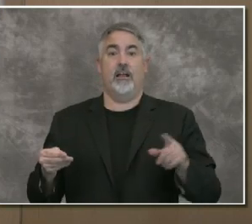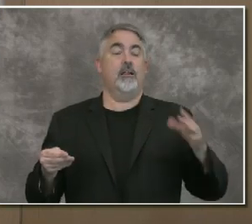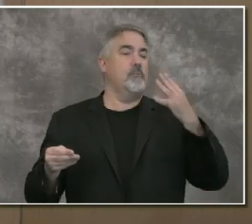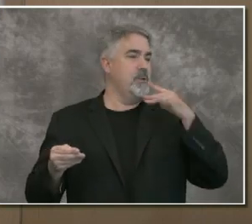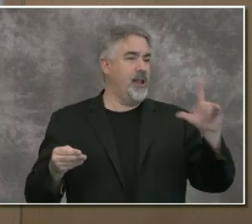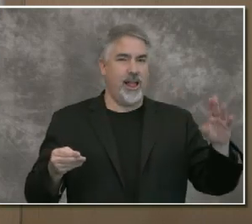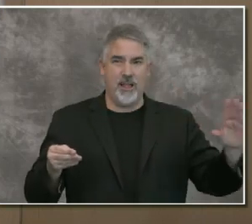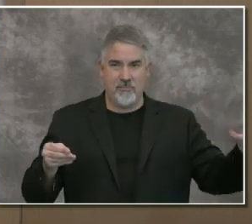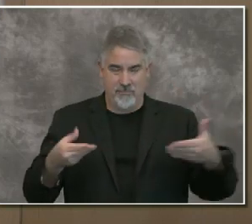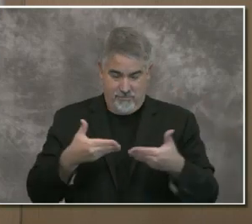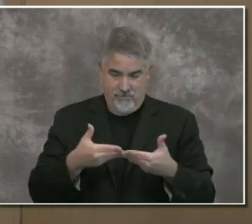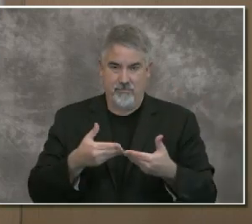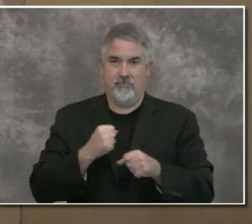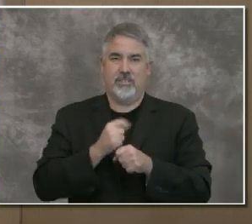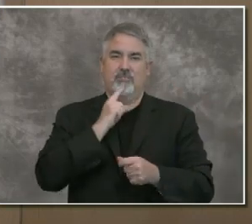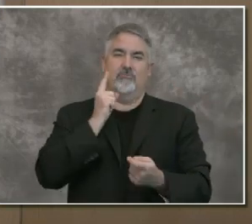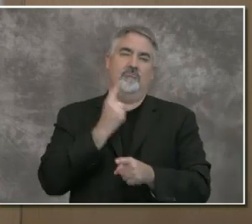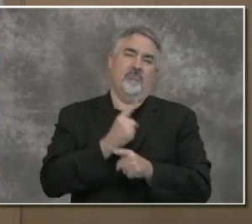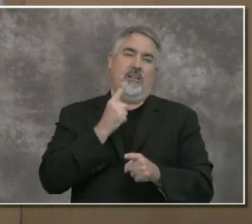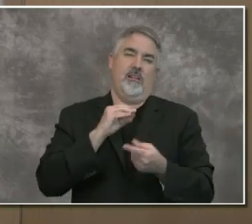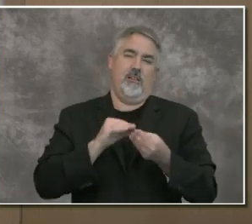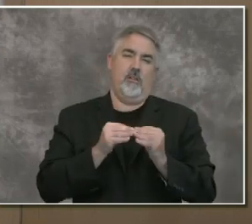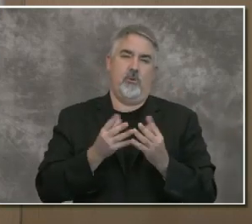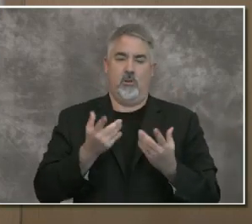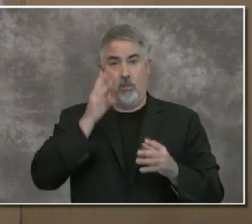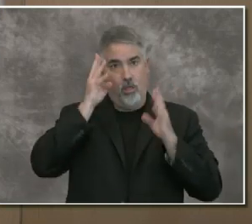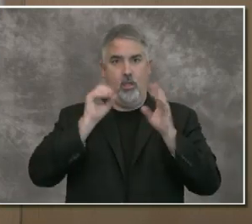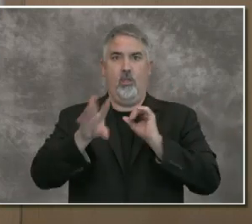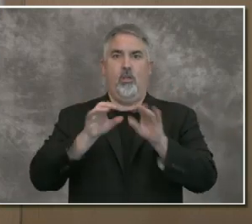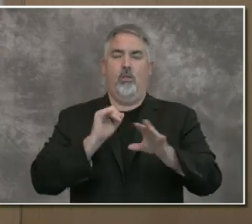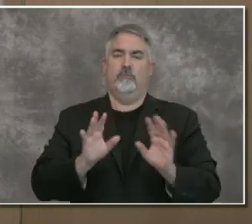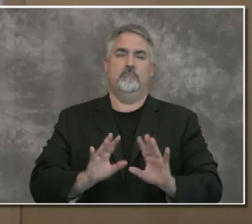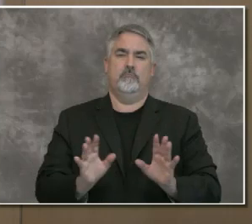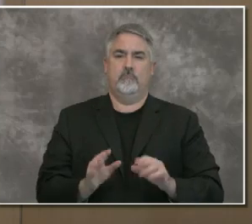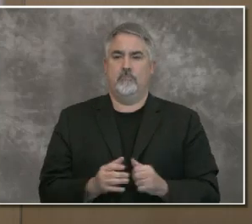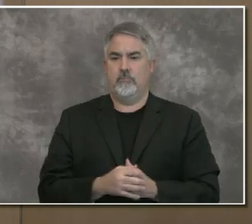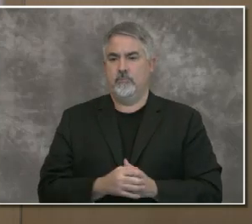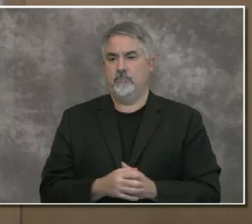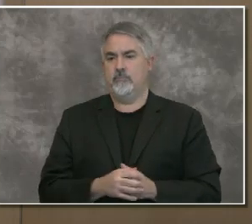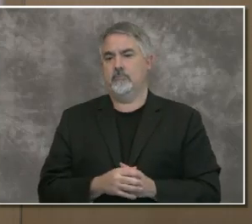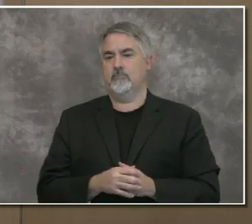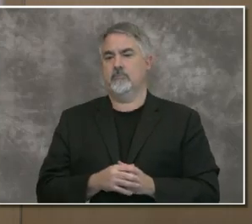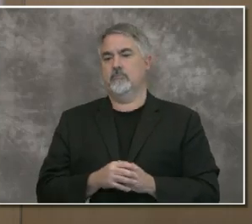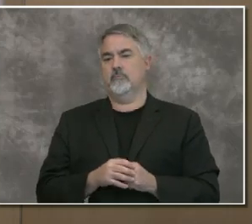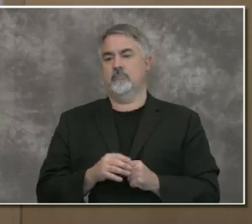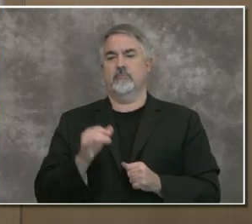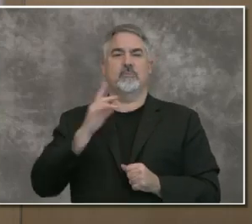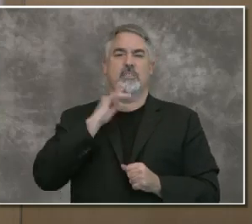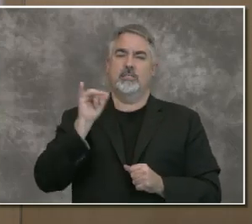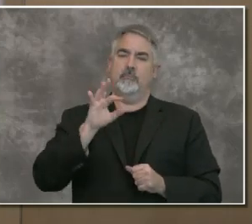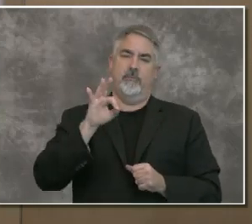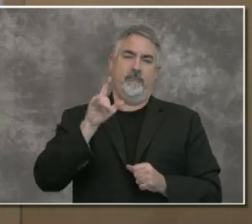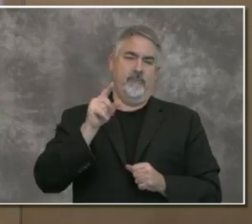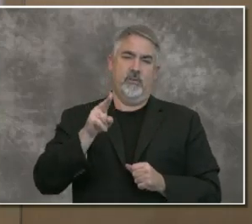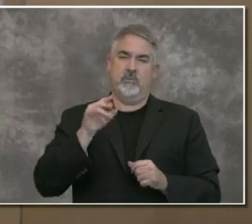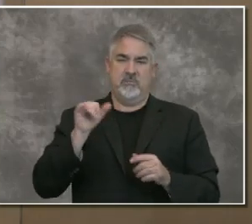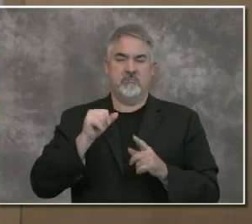So deaths always lag behind. We see that every year with influenza as well.